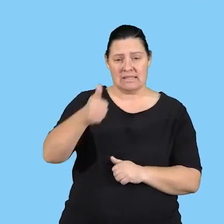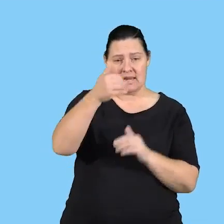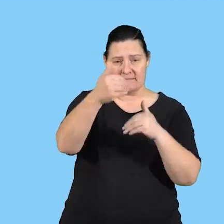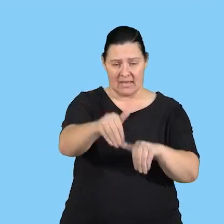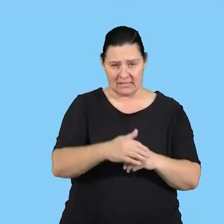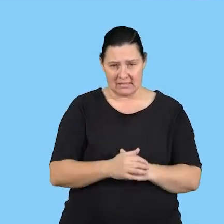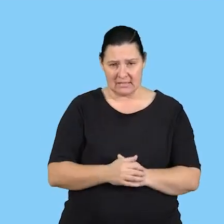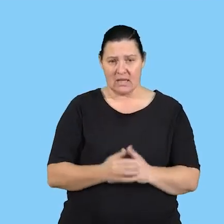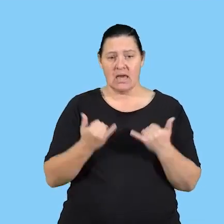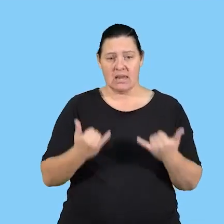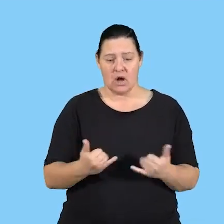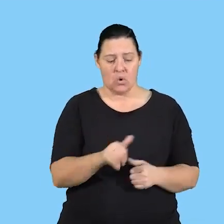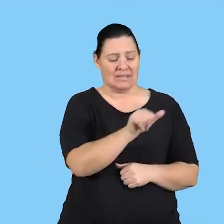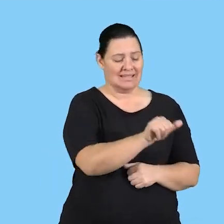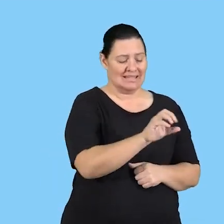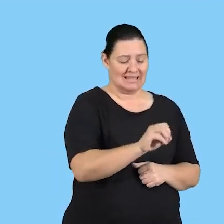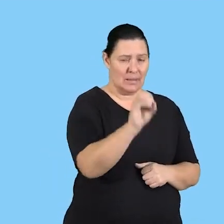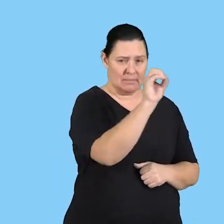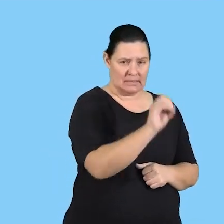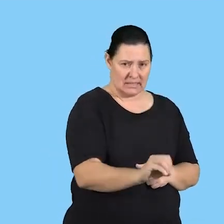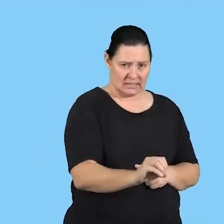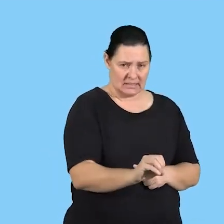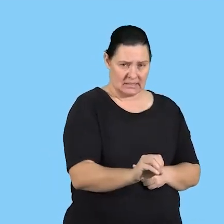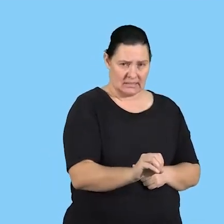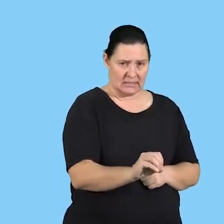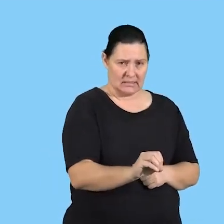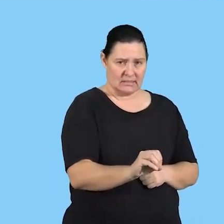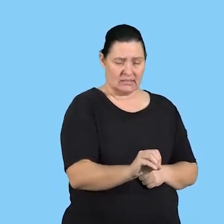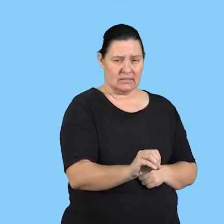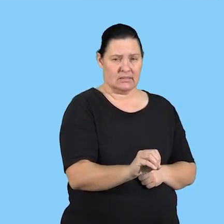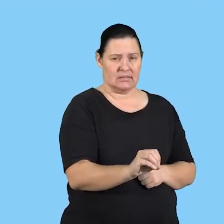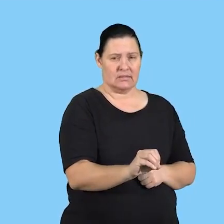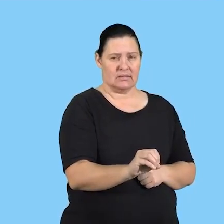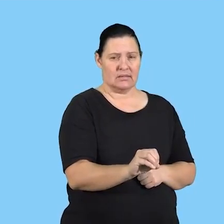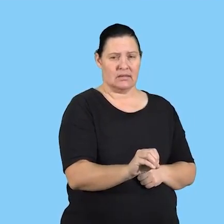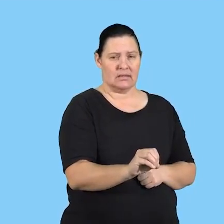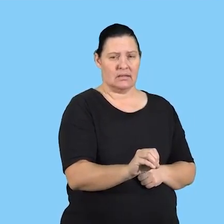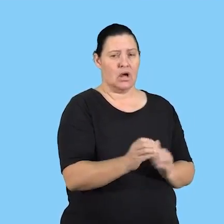senior phase is now 60% for